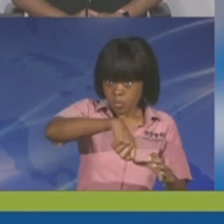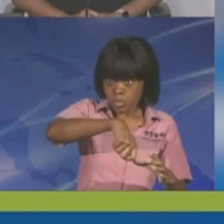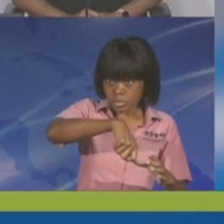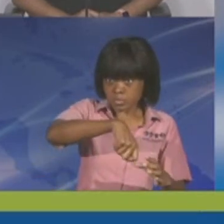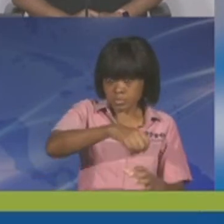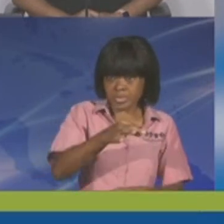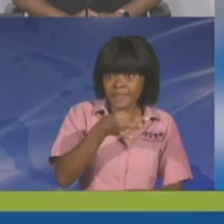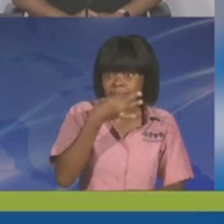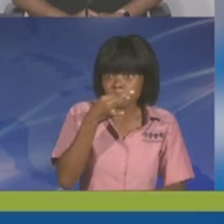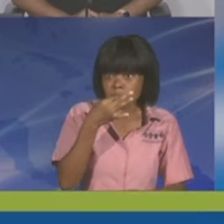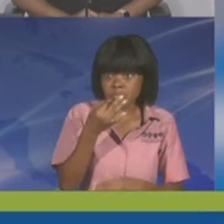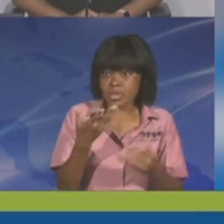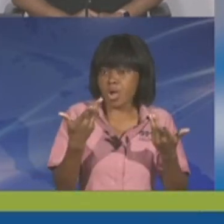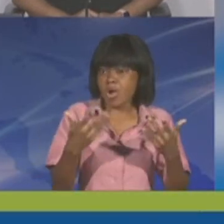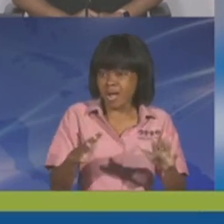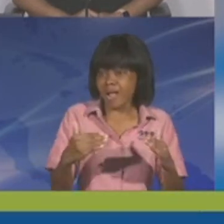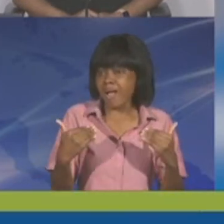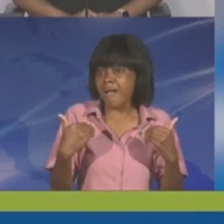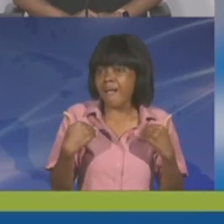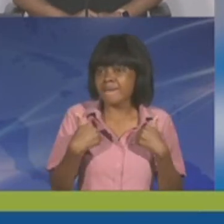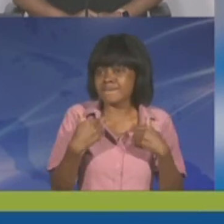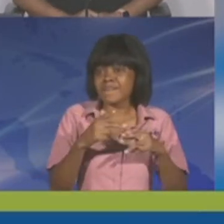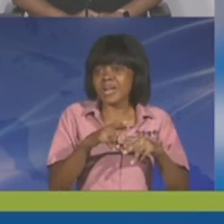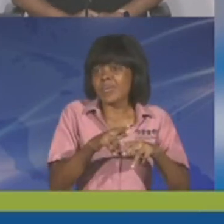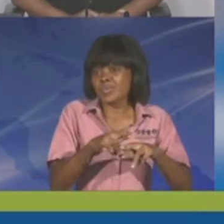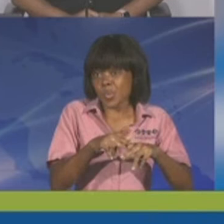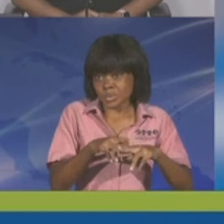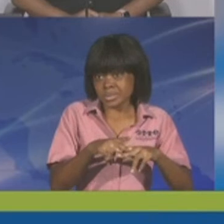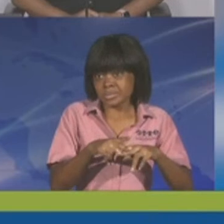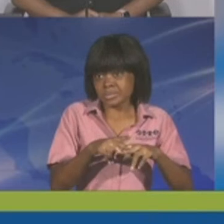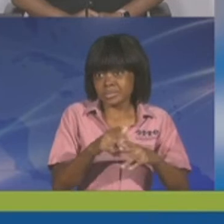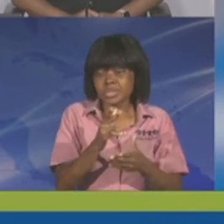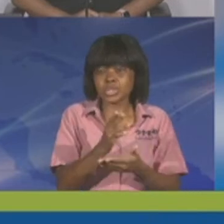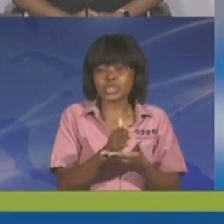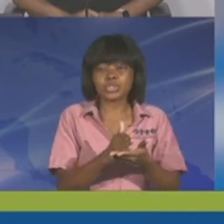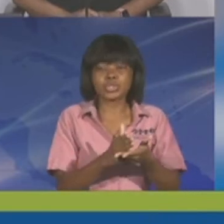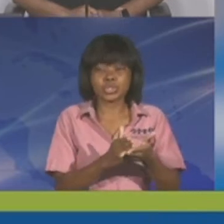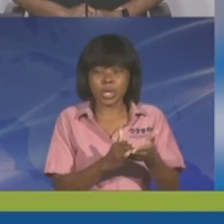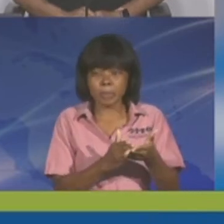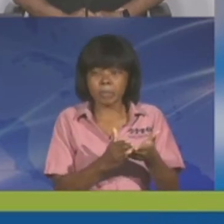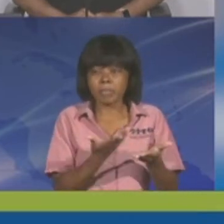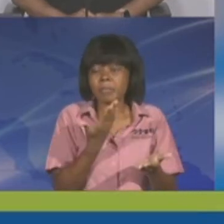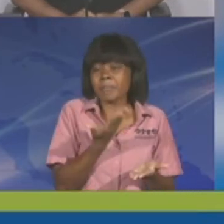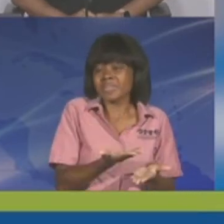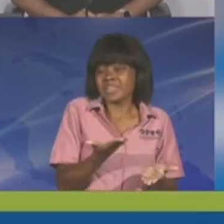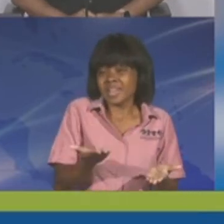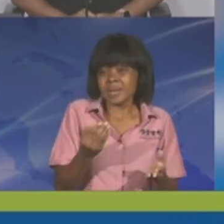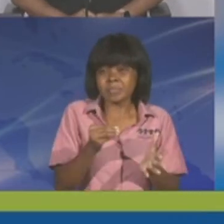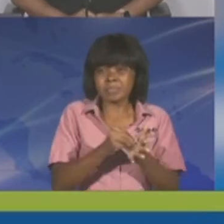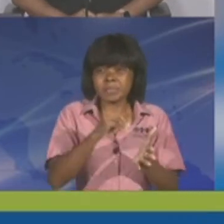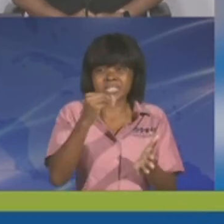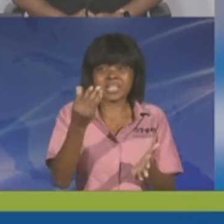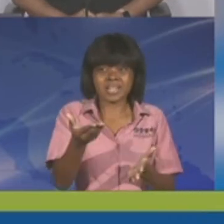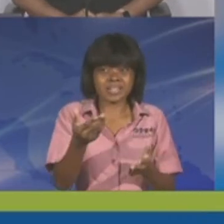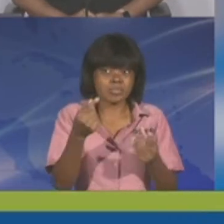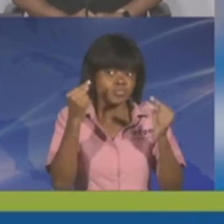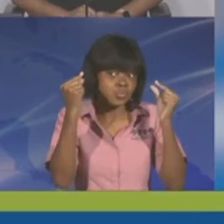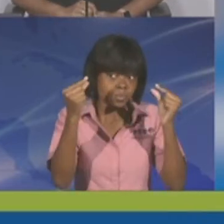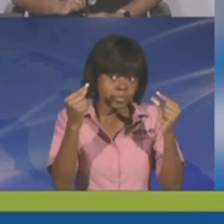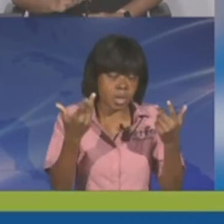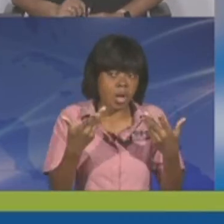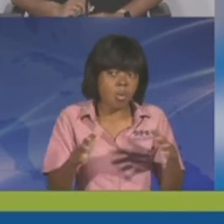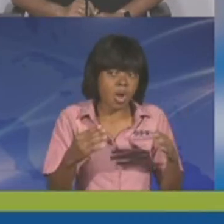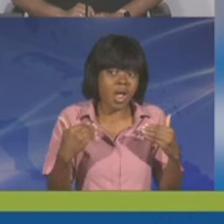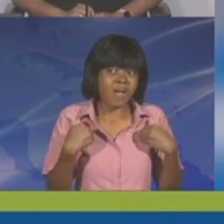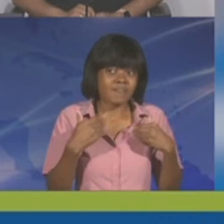already get a lot of sodium in our packaged foods, our processed foods, which we will be seeing in another slide. But we want that we